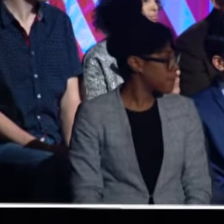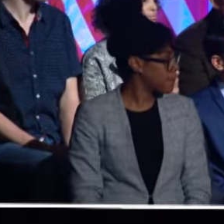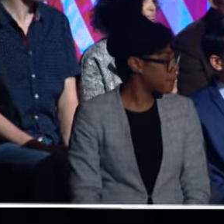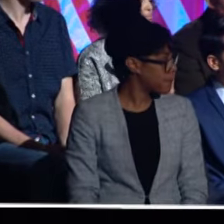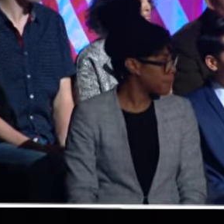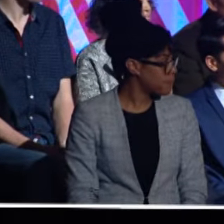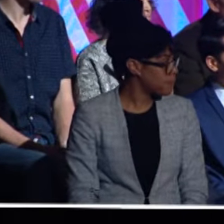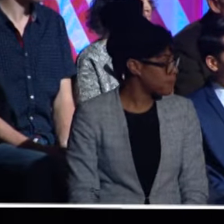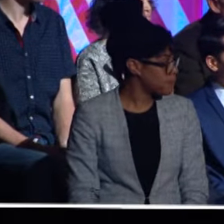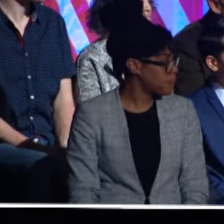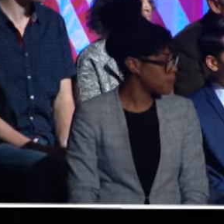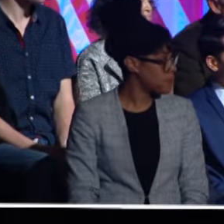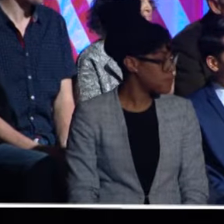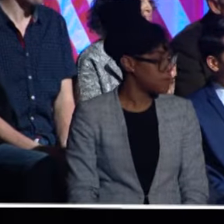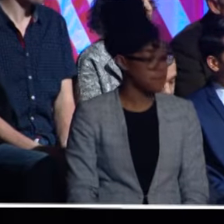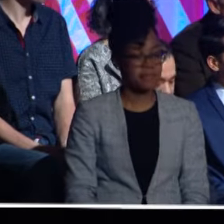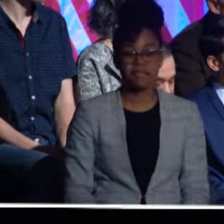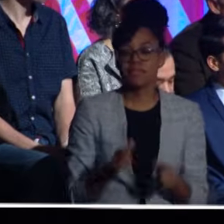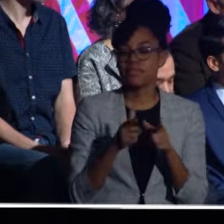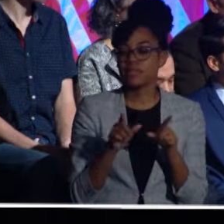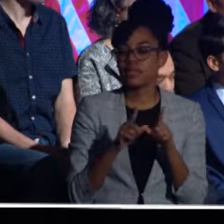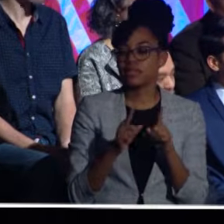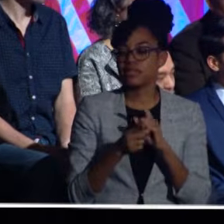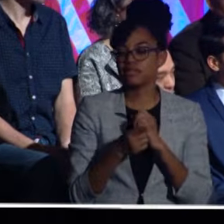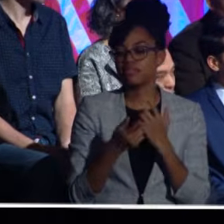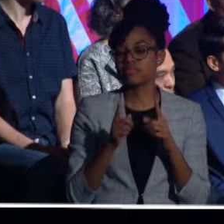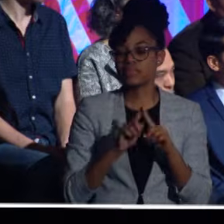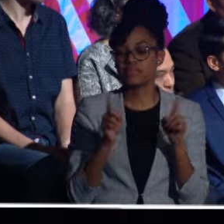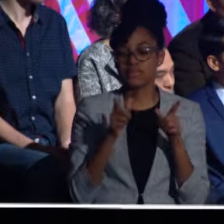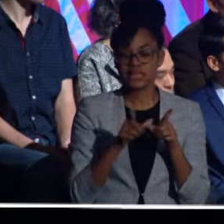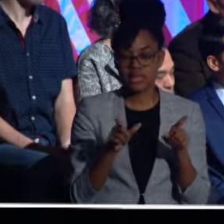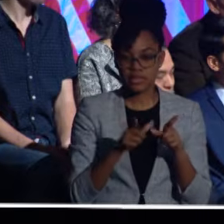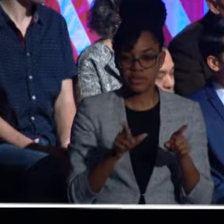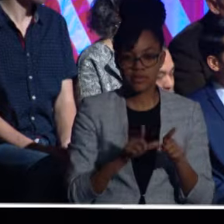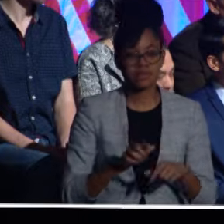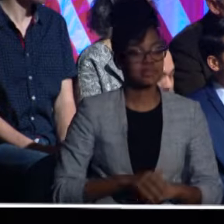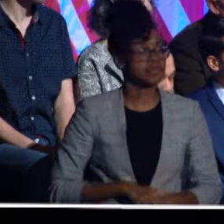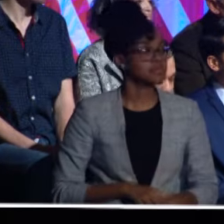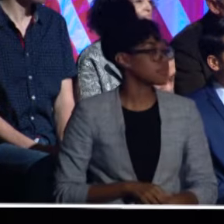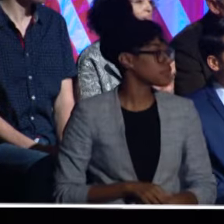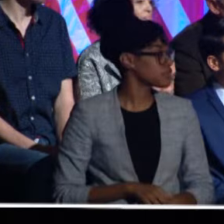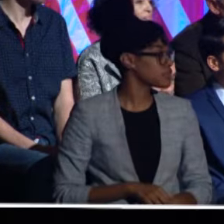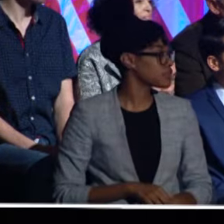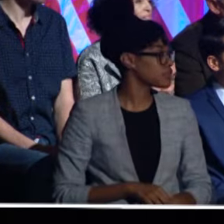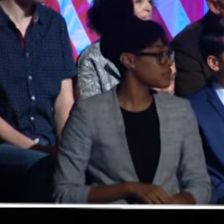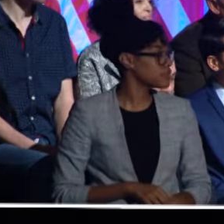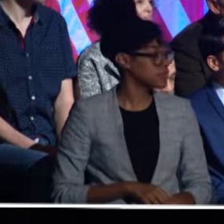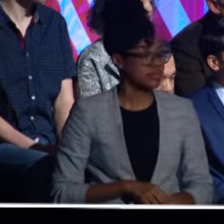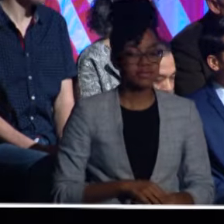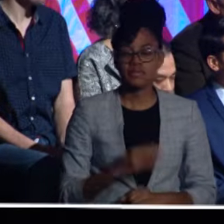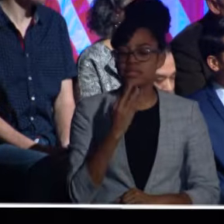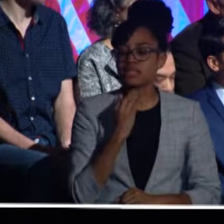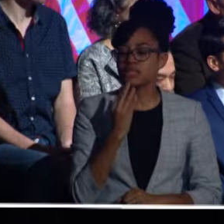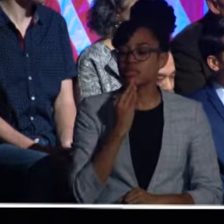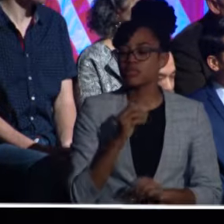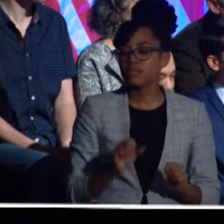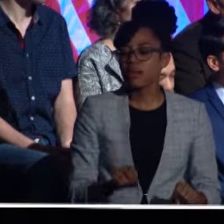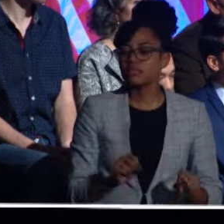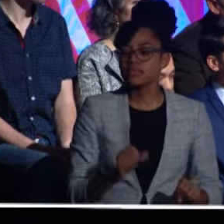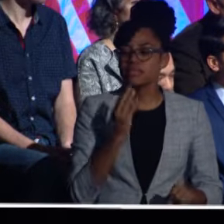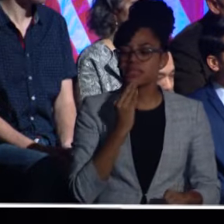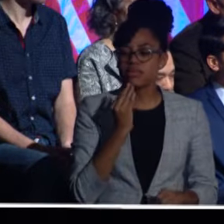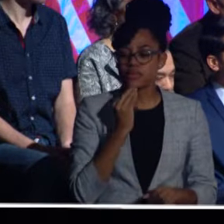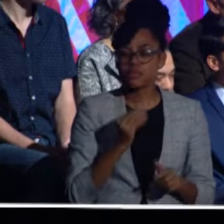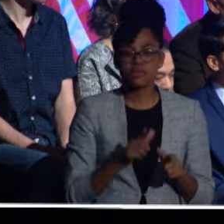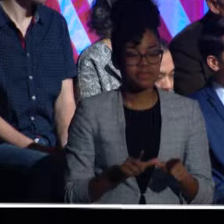V'ha'er einenu b'toratecha, v'dabek libenu b'mitzvotecha, v'yached levavenu la'ahava u'yira